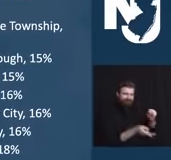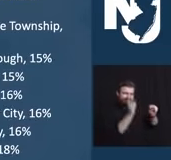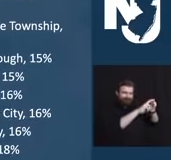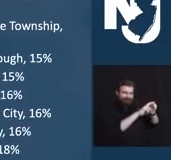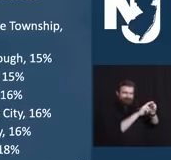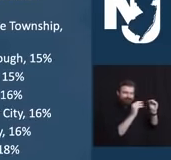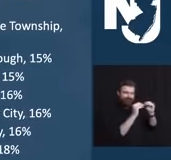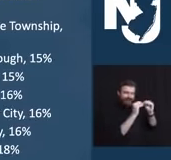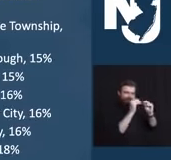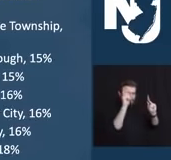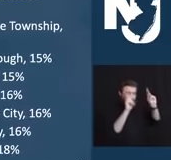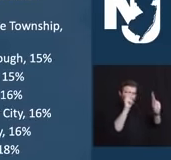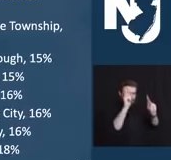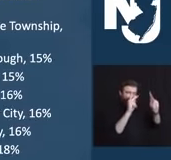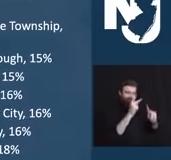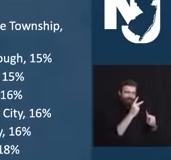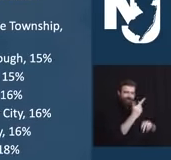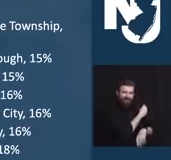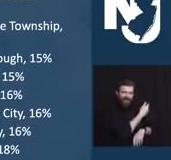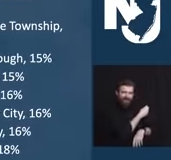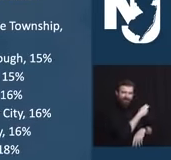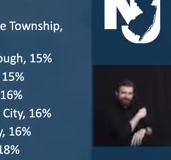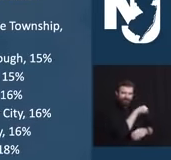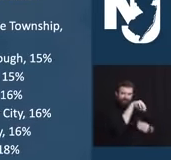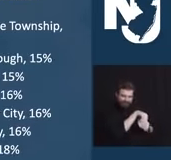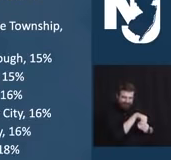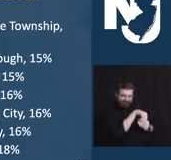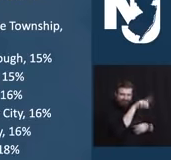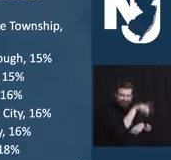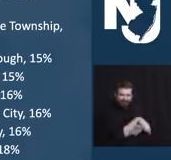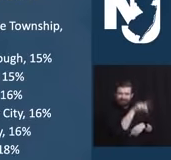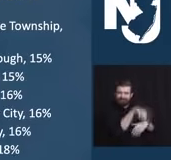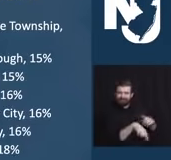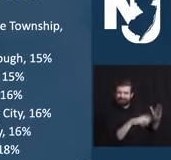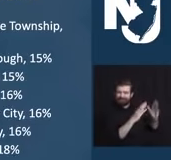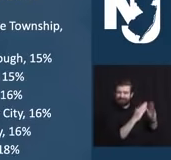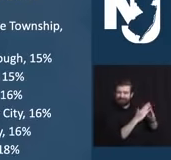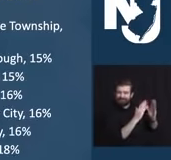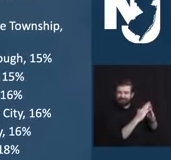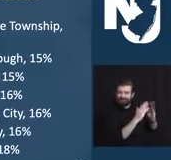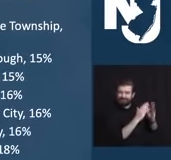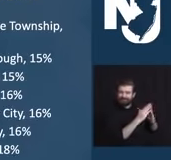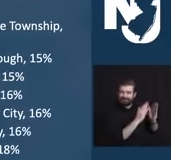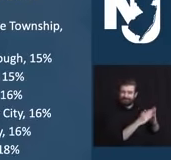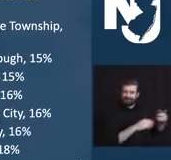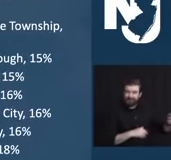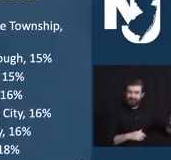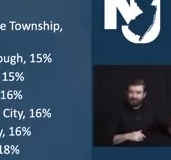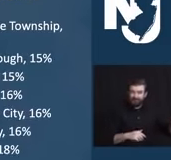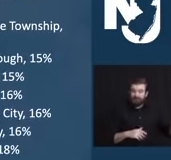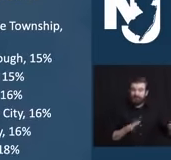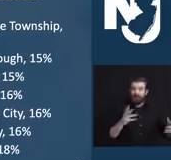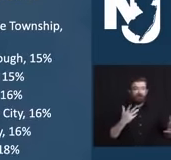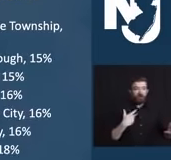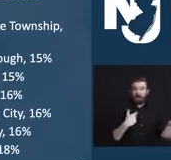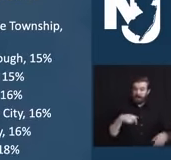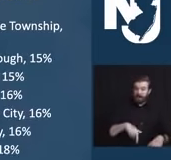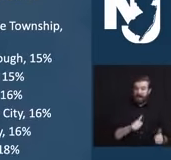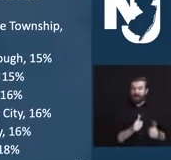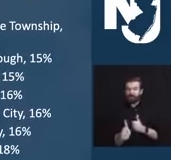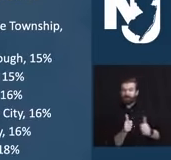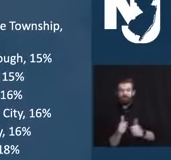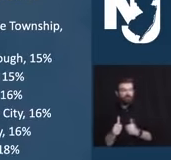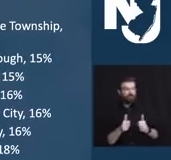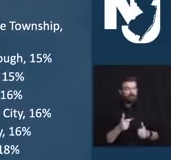a competition between towns and communities or meant to shame any community. To the contrary. But having